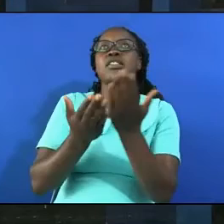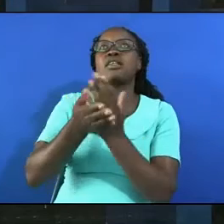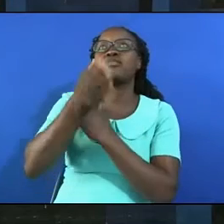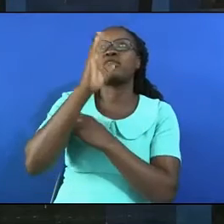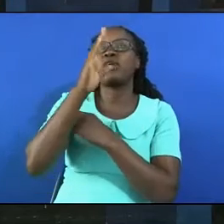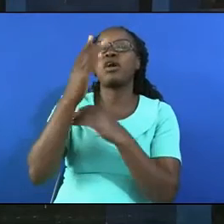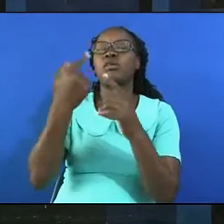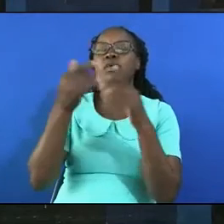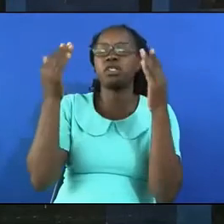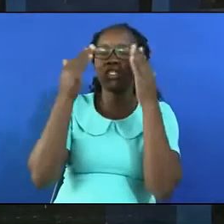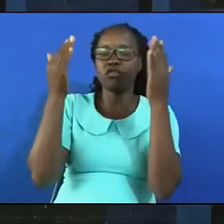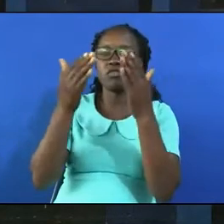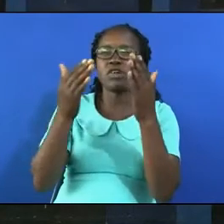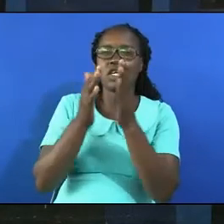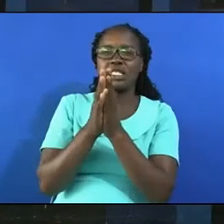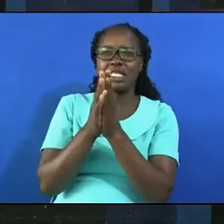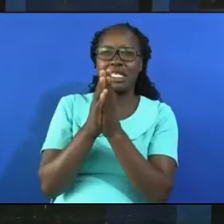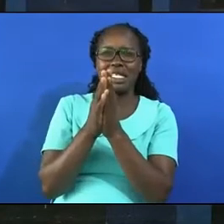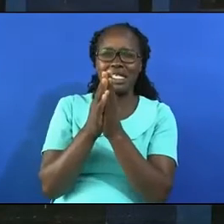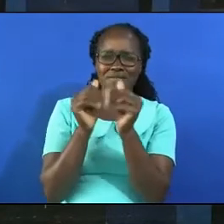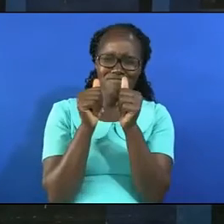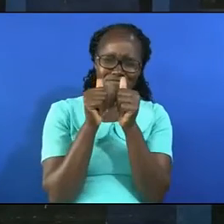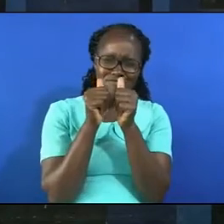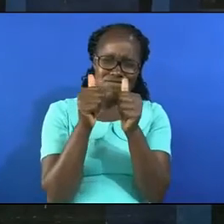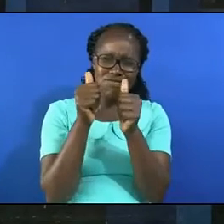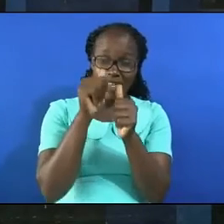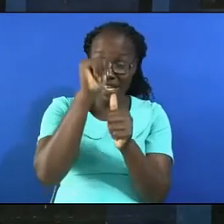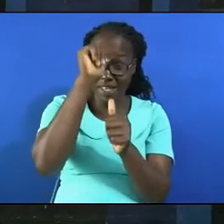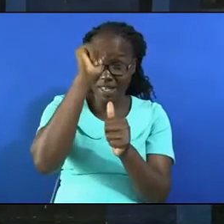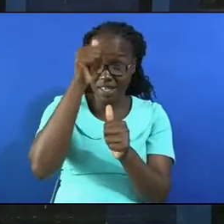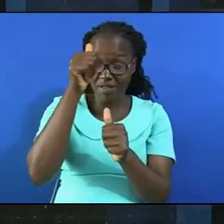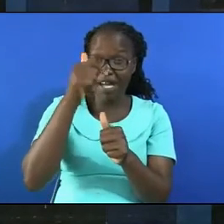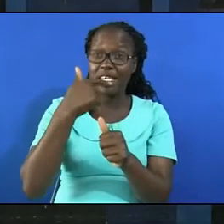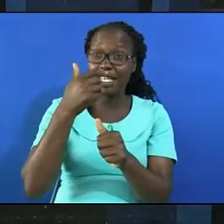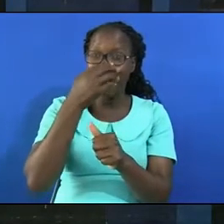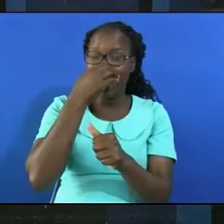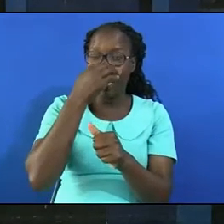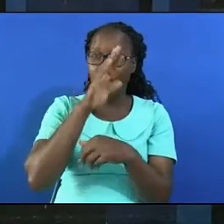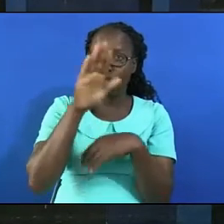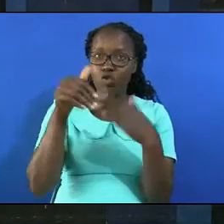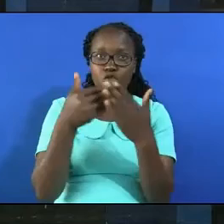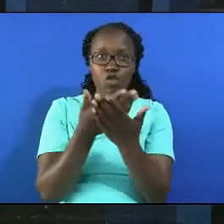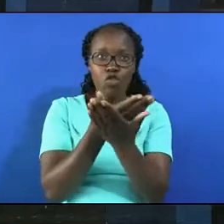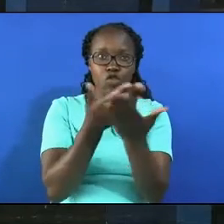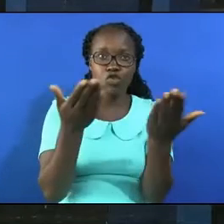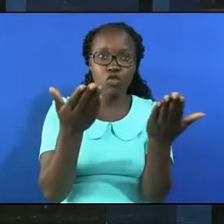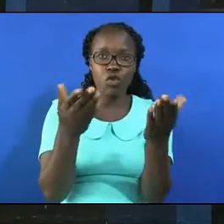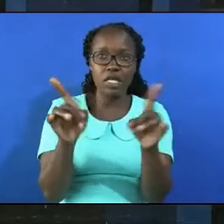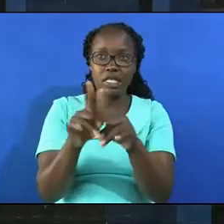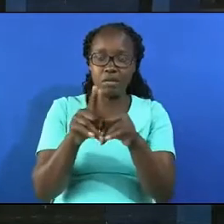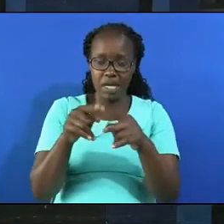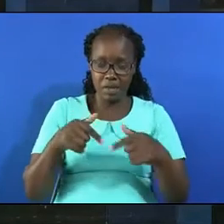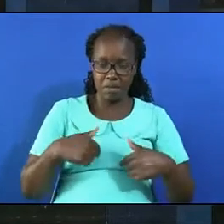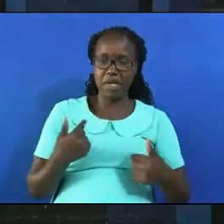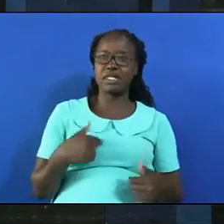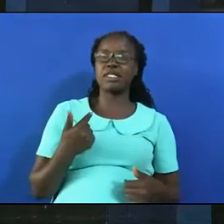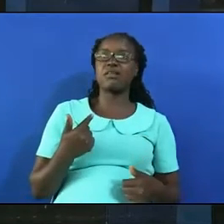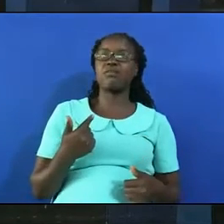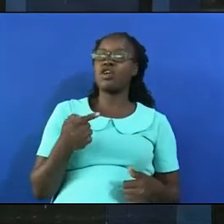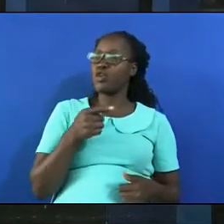But his focus is sharper. And he says, I wish all of you were like myself. He